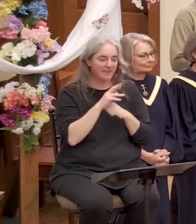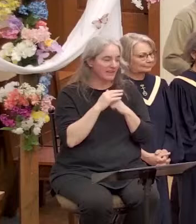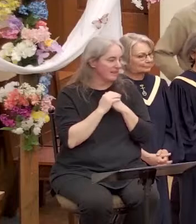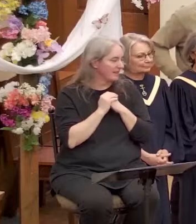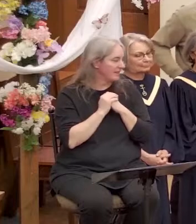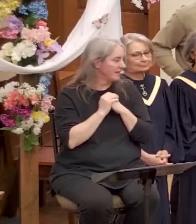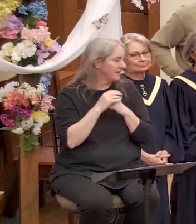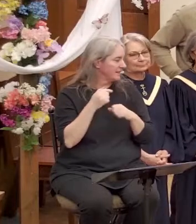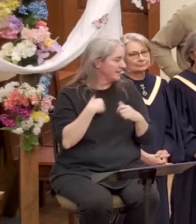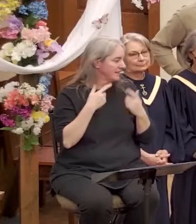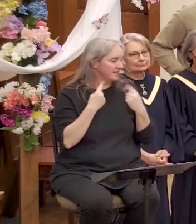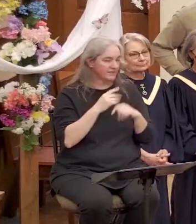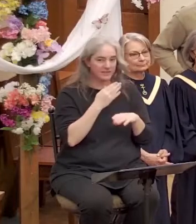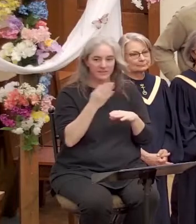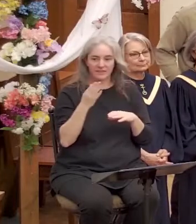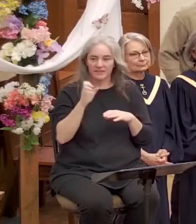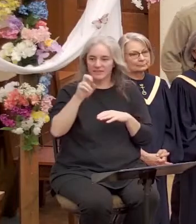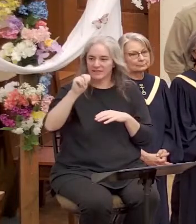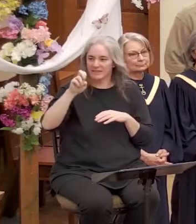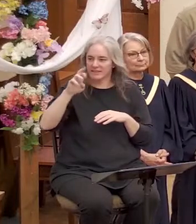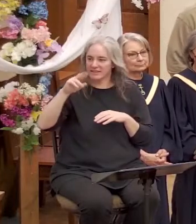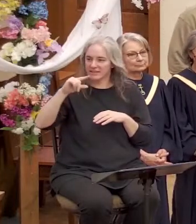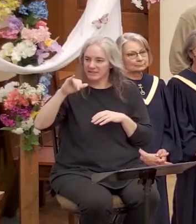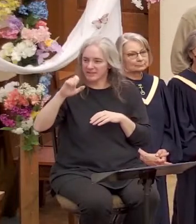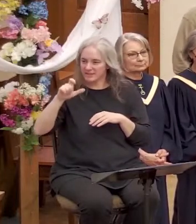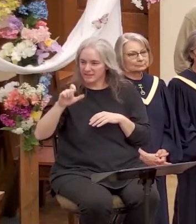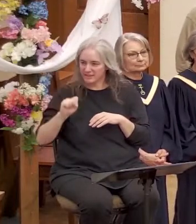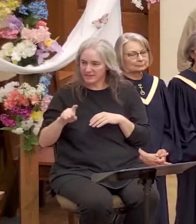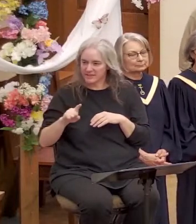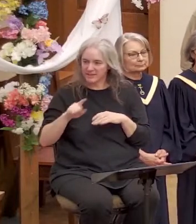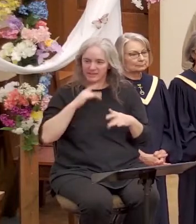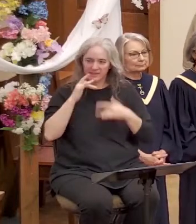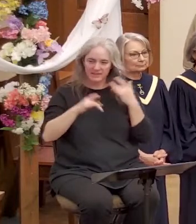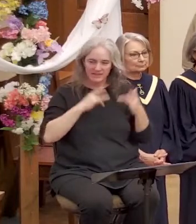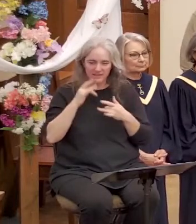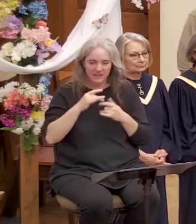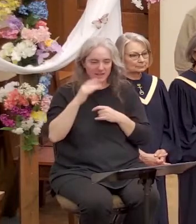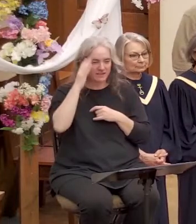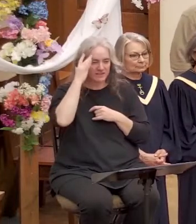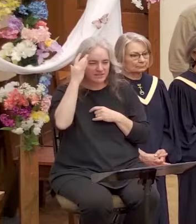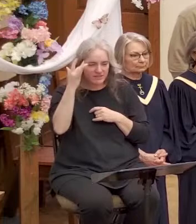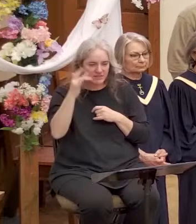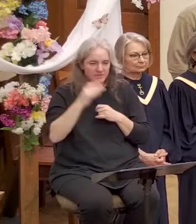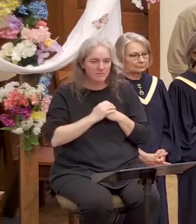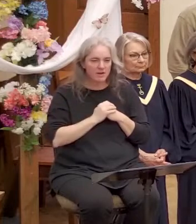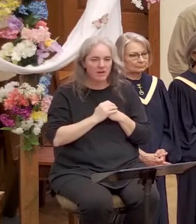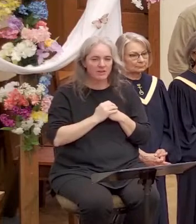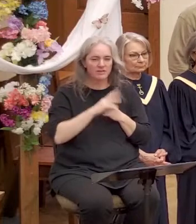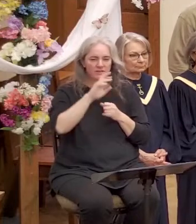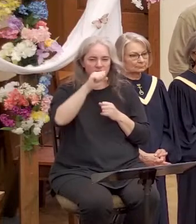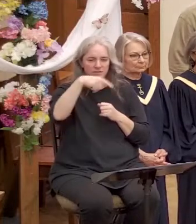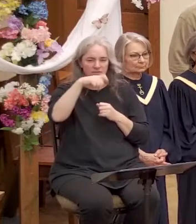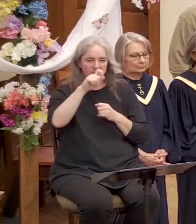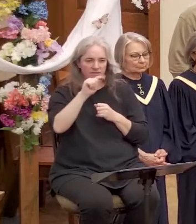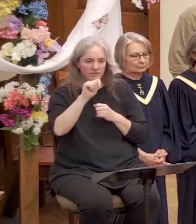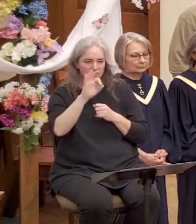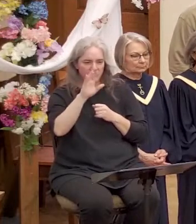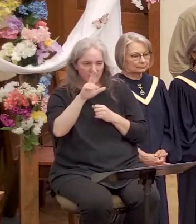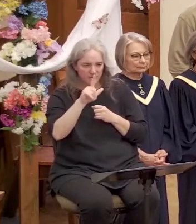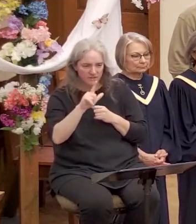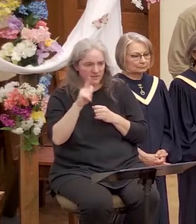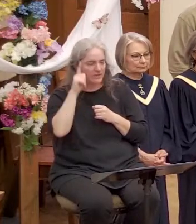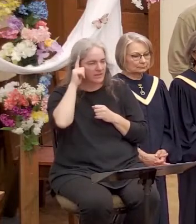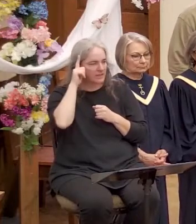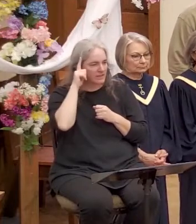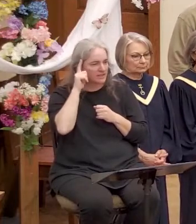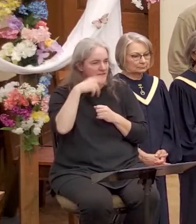tried to think about some adjectives. They're energizing, they're excited, they're smart, they're perceptive, they're respectful, they listen,